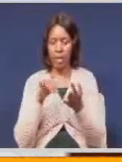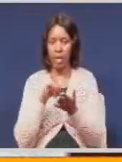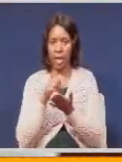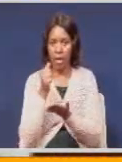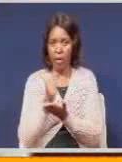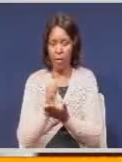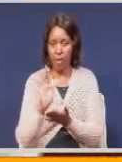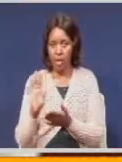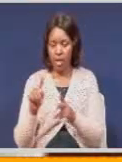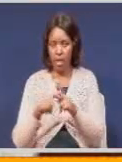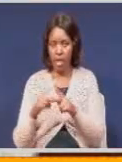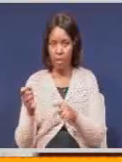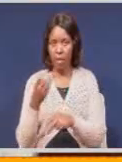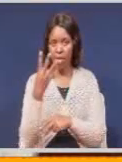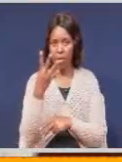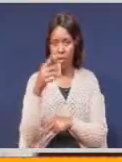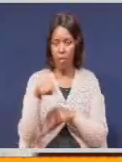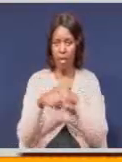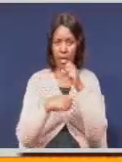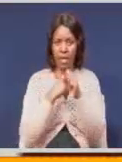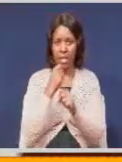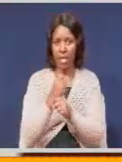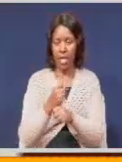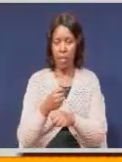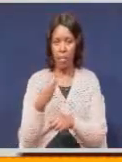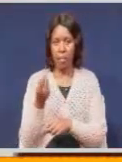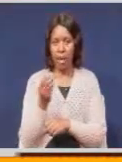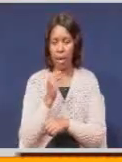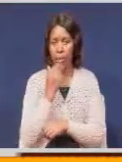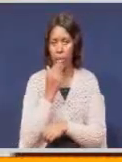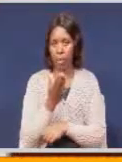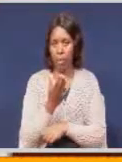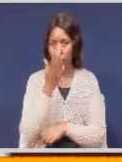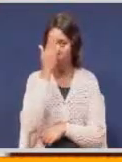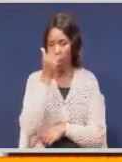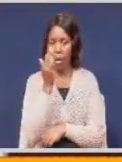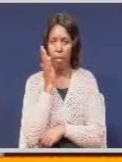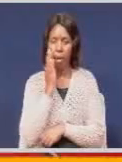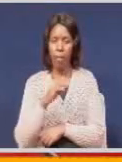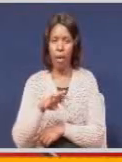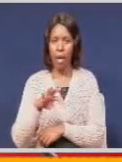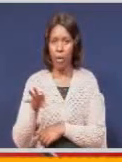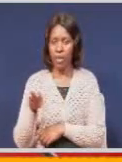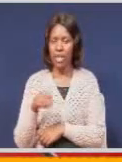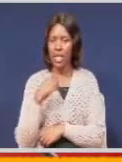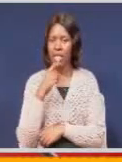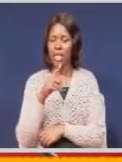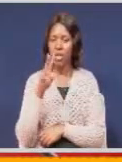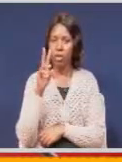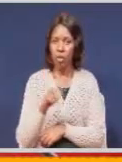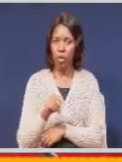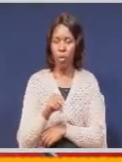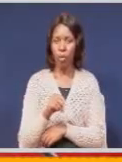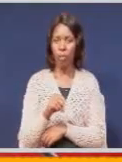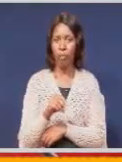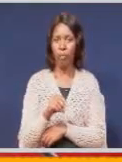kuma mweri juwe na mwaka juju, ete dote kyo na chiringi, kwa yoni nyuma ngavo na Meru, kuka obisi yawe kaya wenye chiringi. Supporting me,